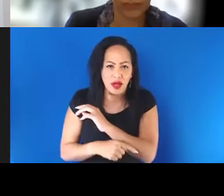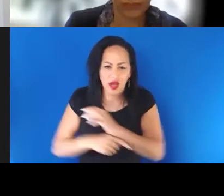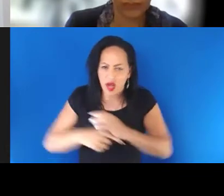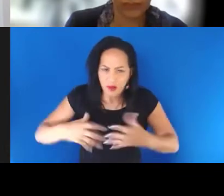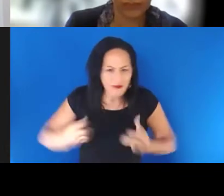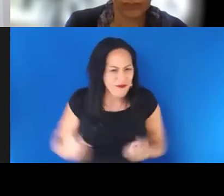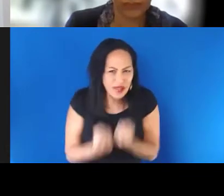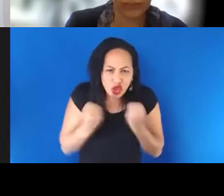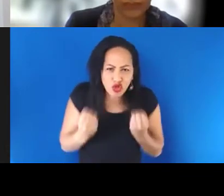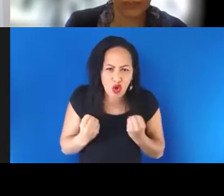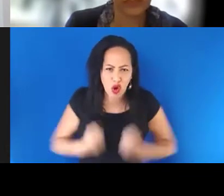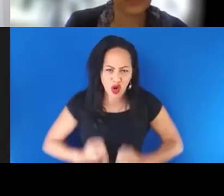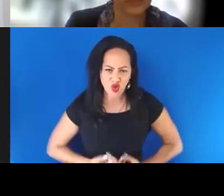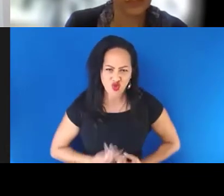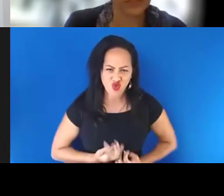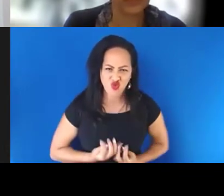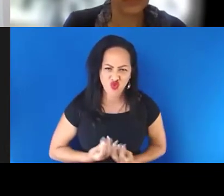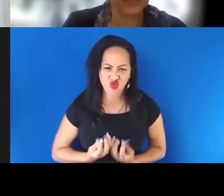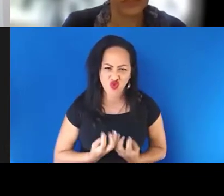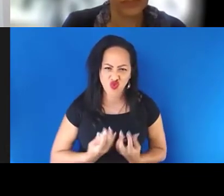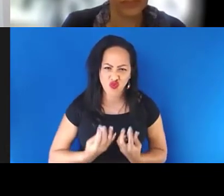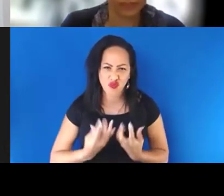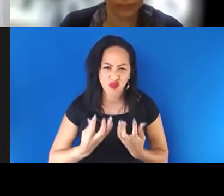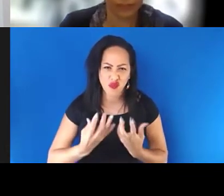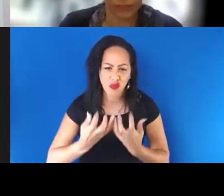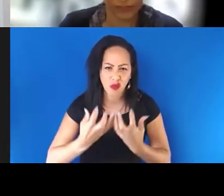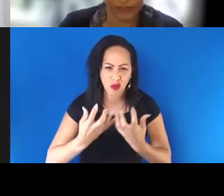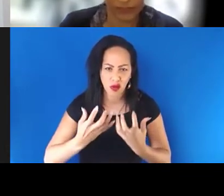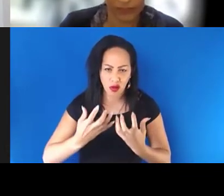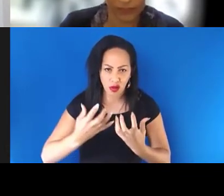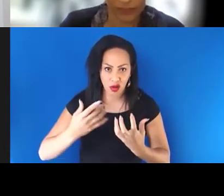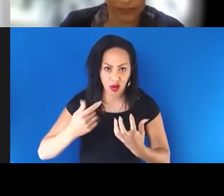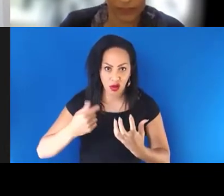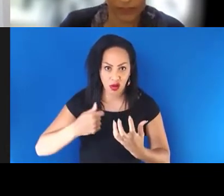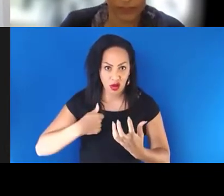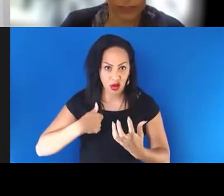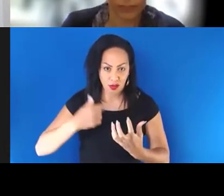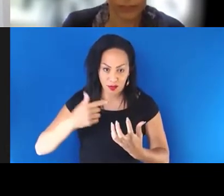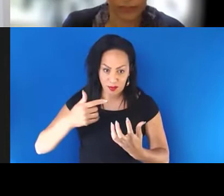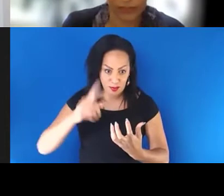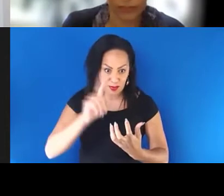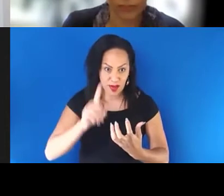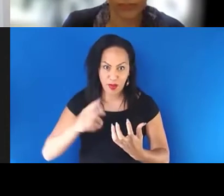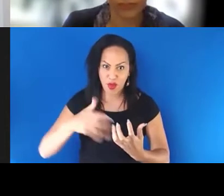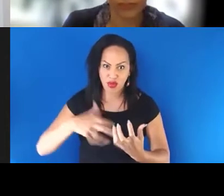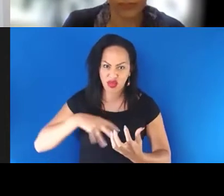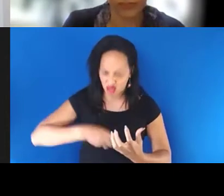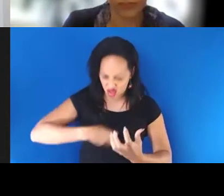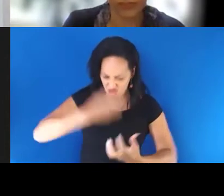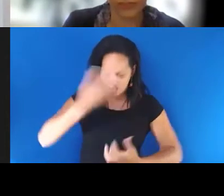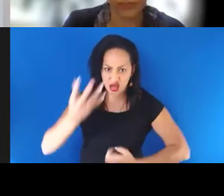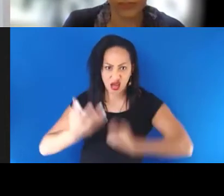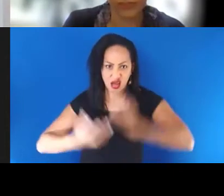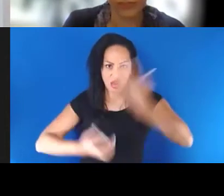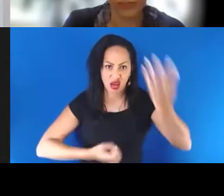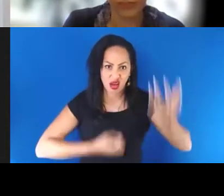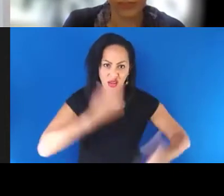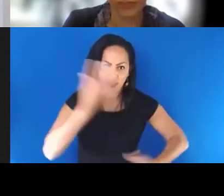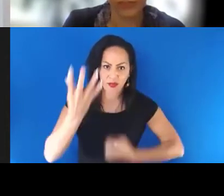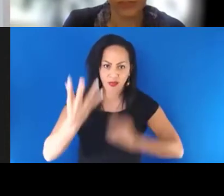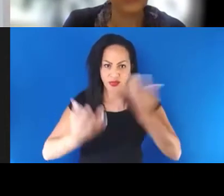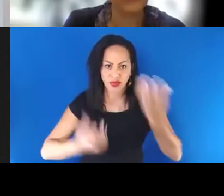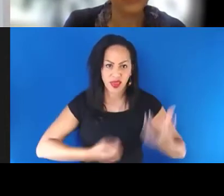layers to come to a point where you could just say what you wanted and learn